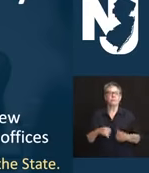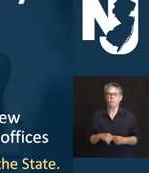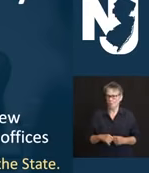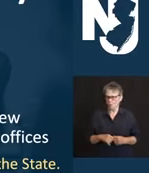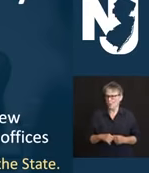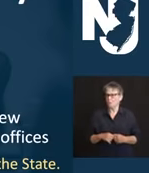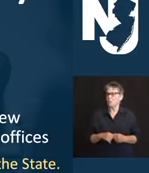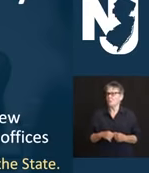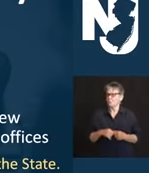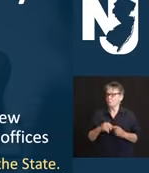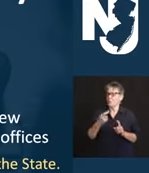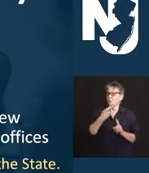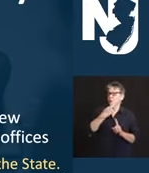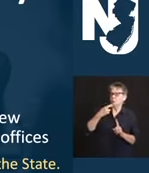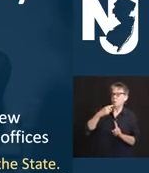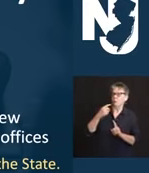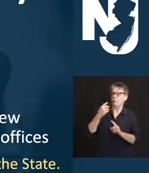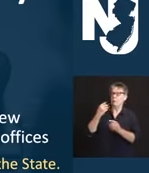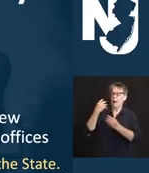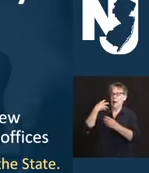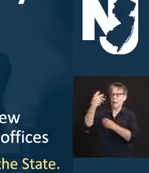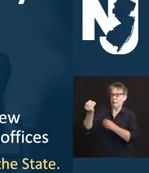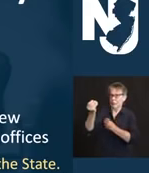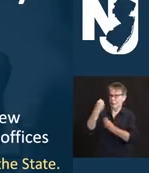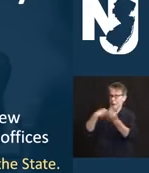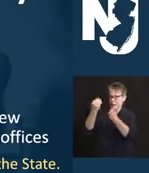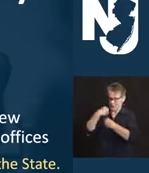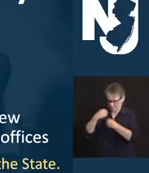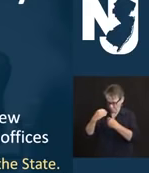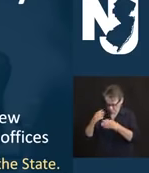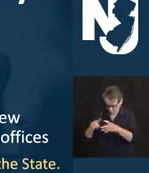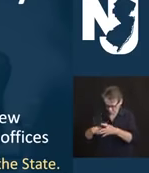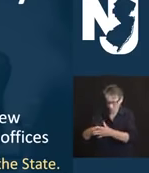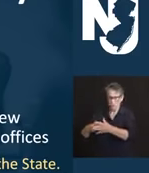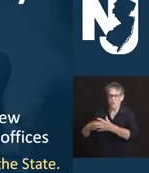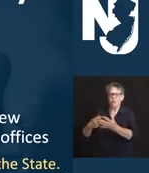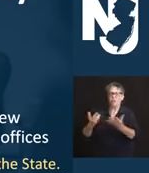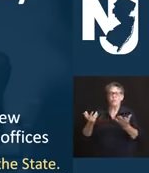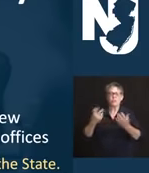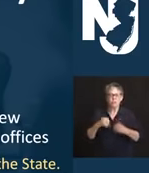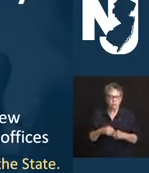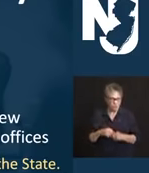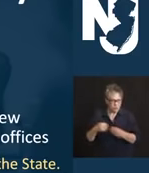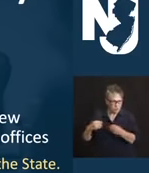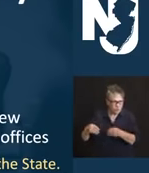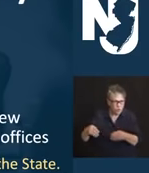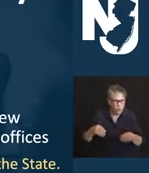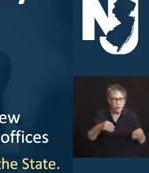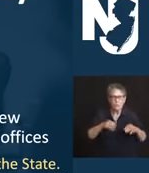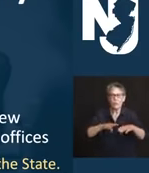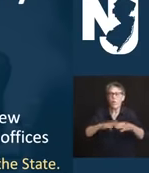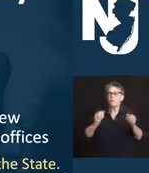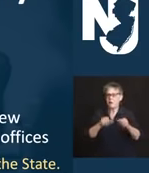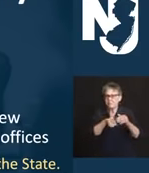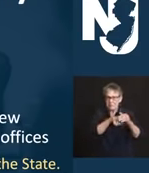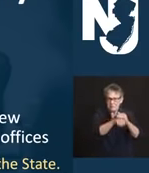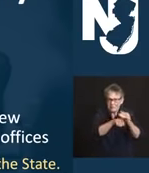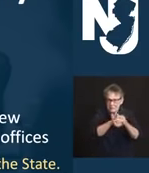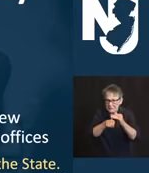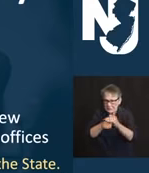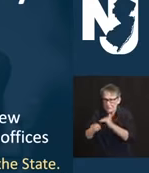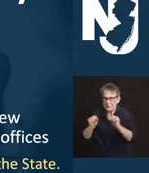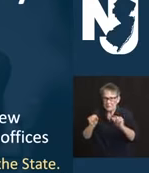retail stores may reopen to serve their customers, among other returning services. And